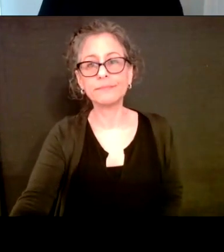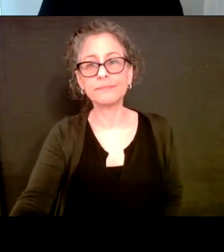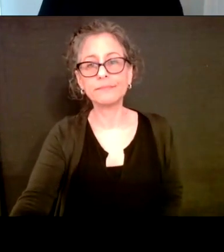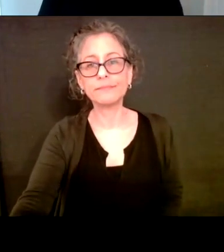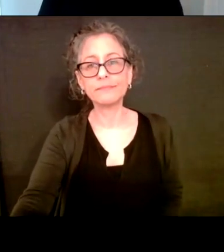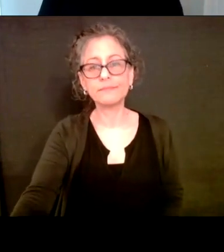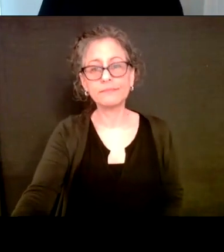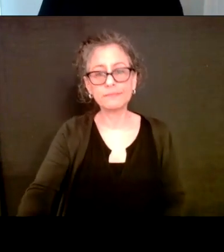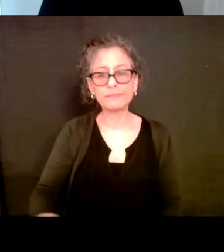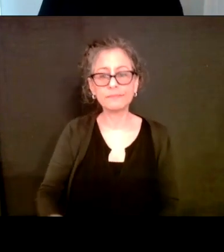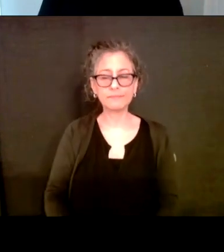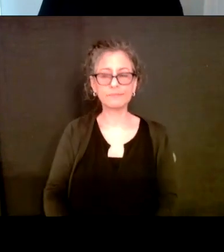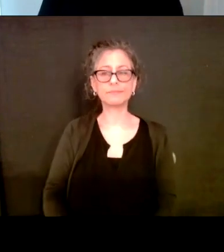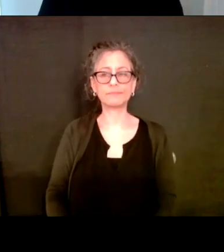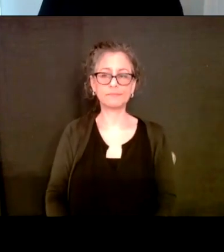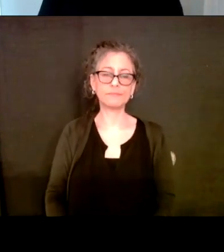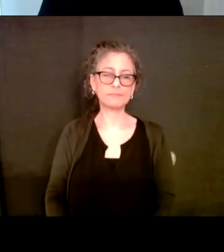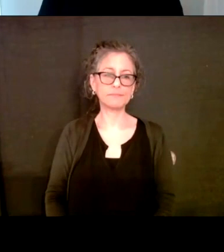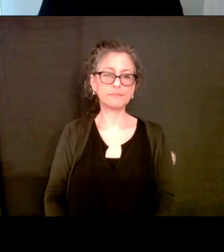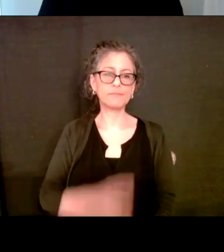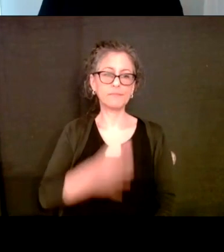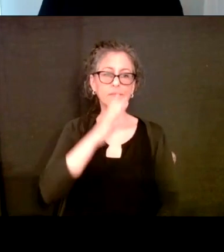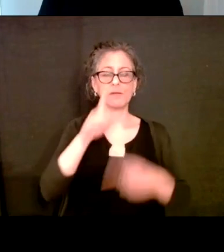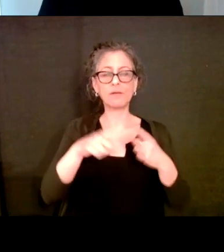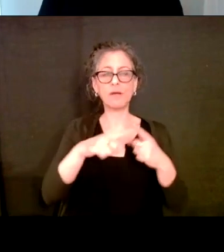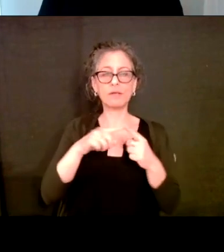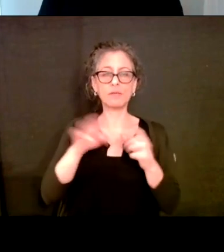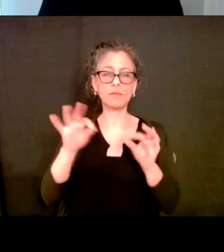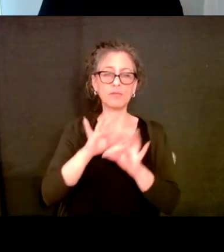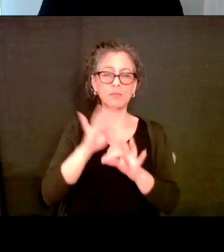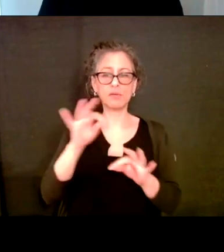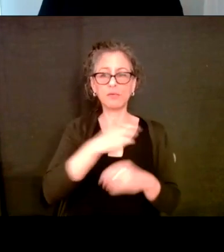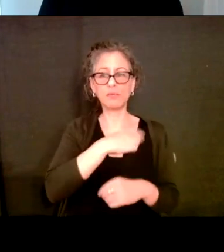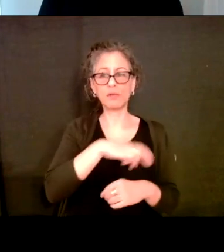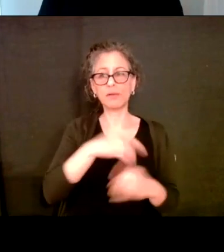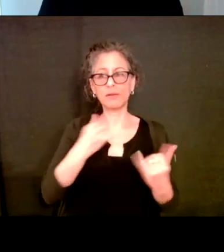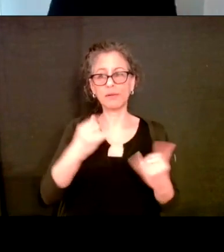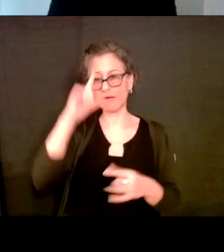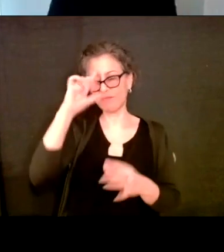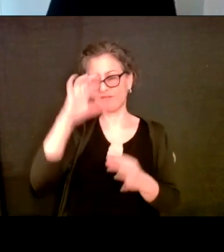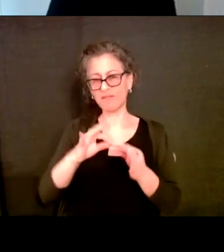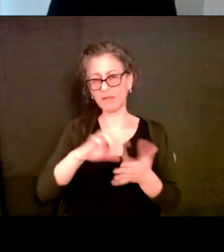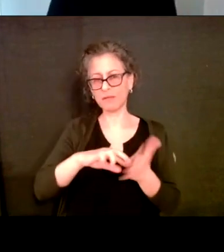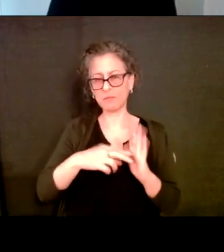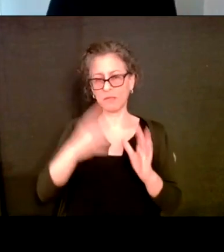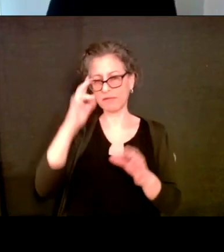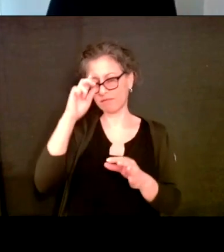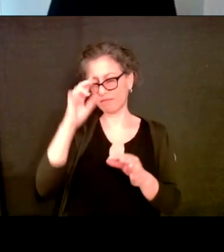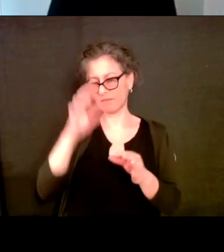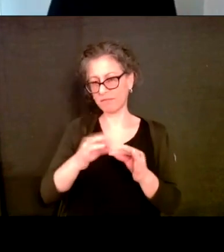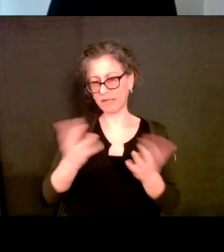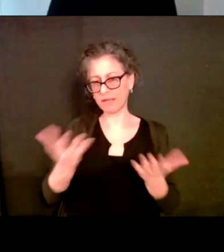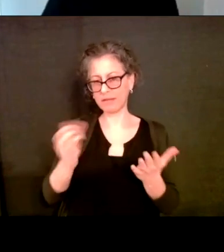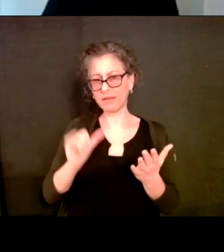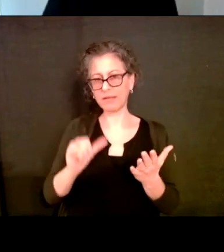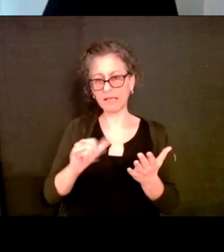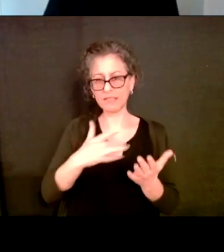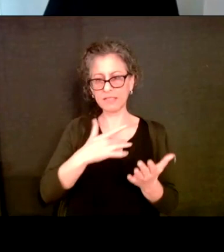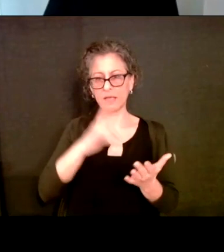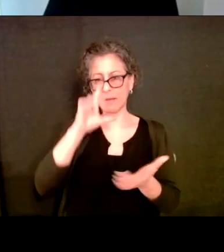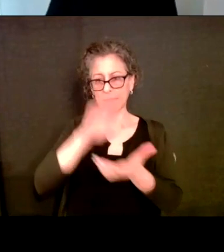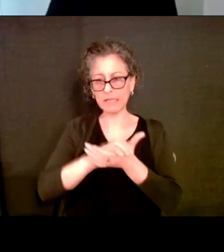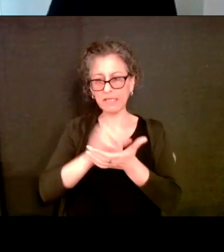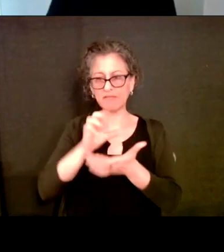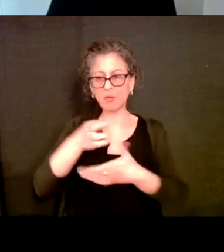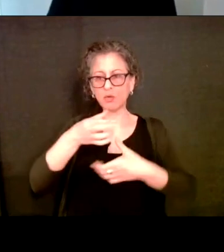And so talk a little bit about spirituality, religion, and now faith. What is faith? Faith is a sense of belief or